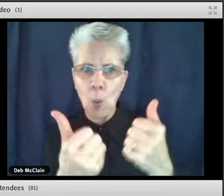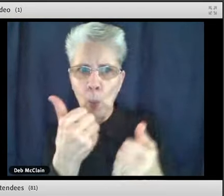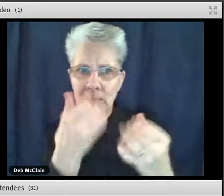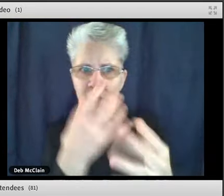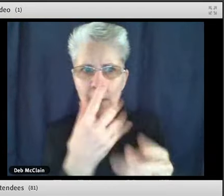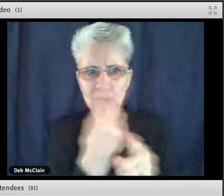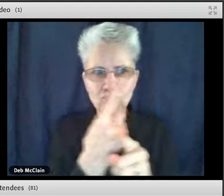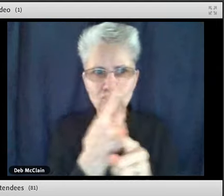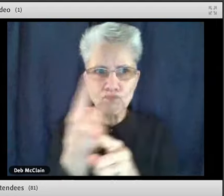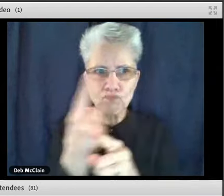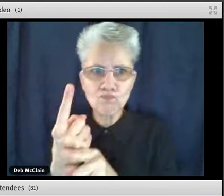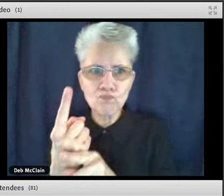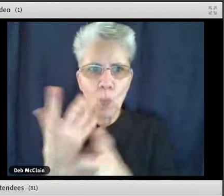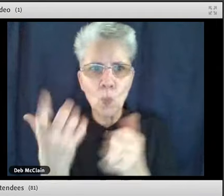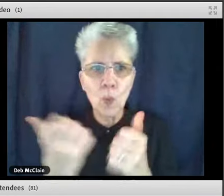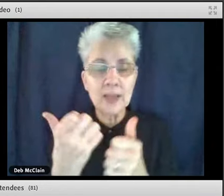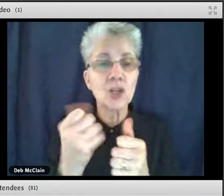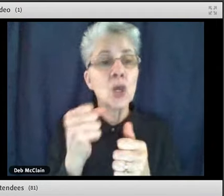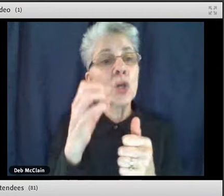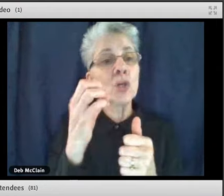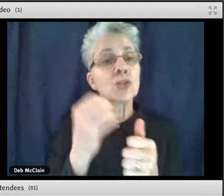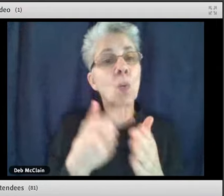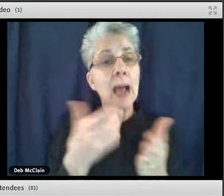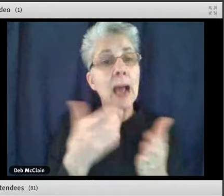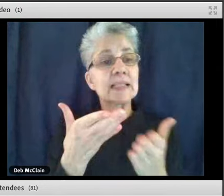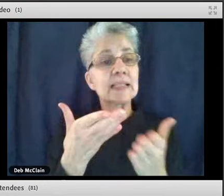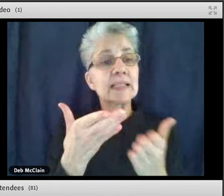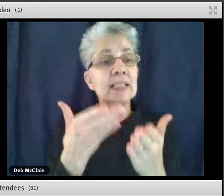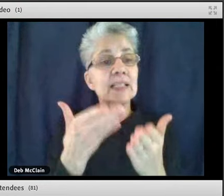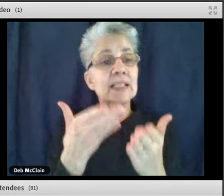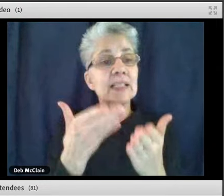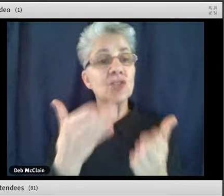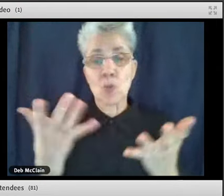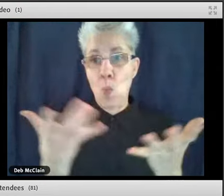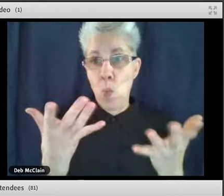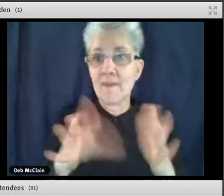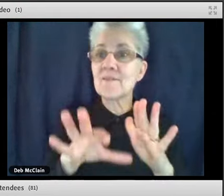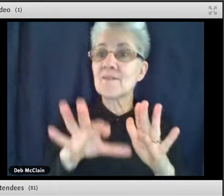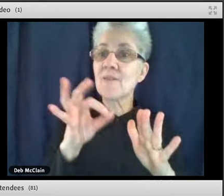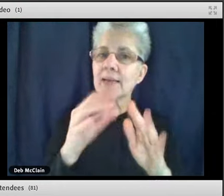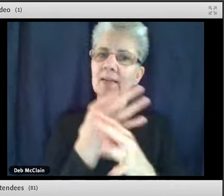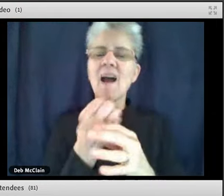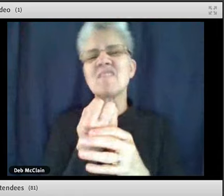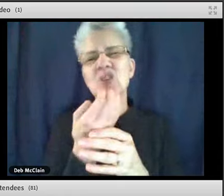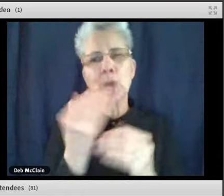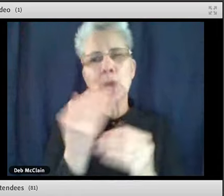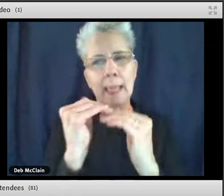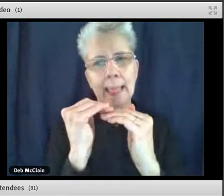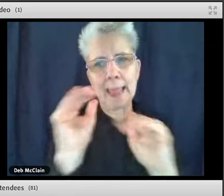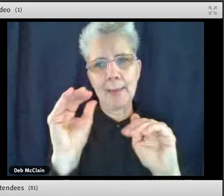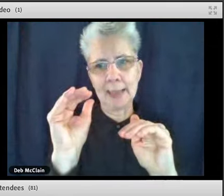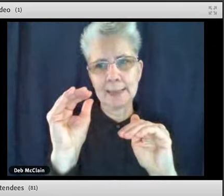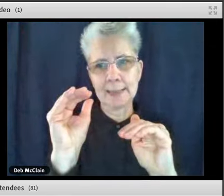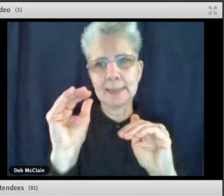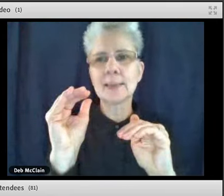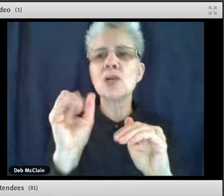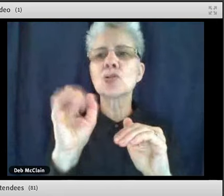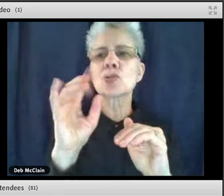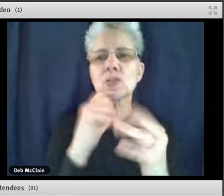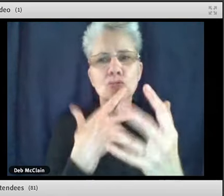can uninstall apps on your phone, or again, limit your time. Think outside of yourself. Think about ways you can help